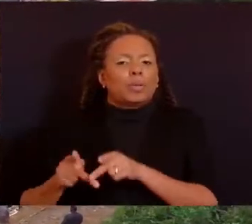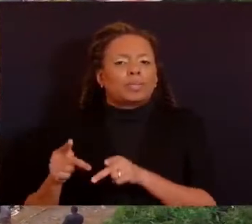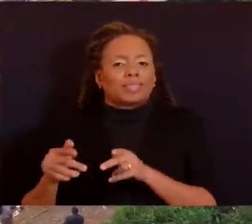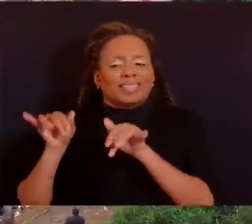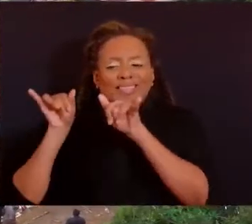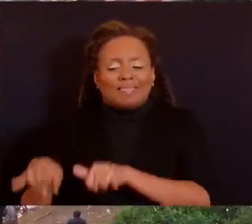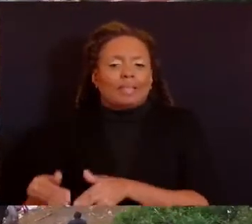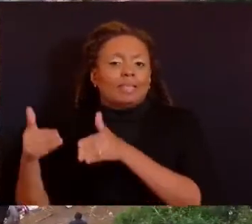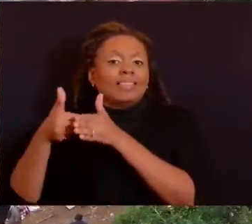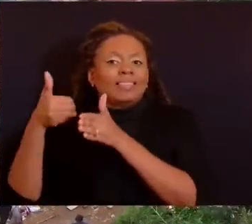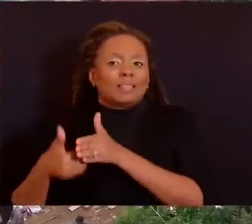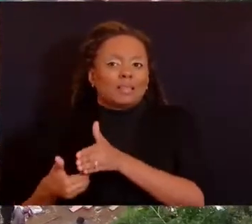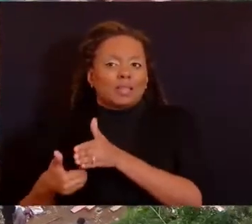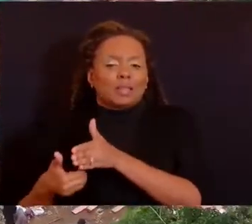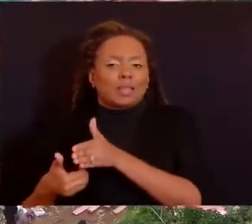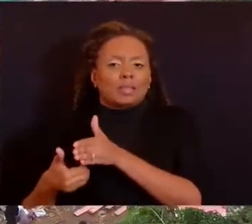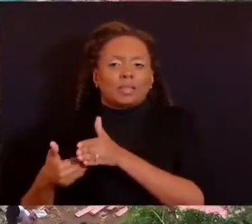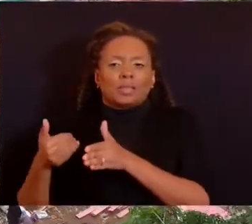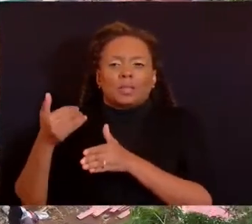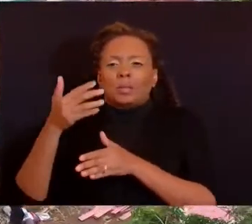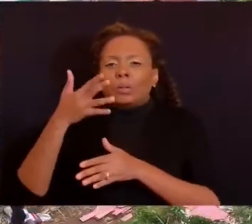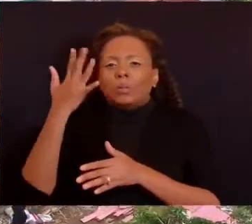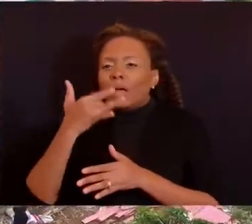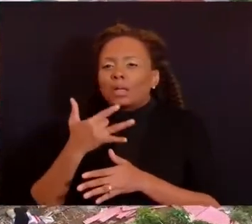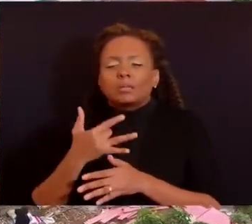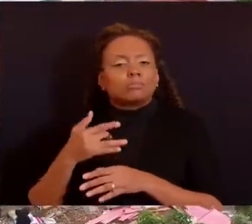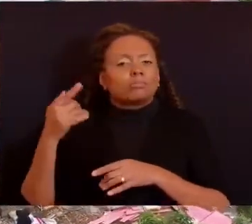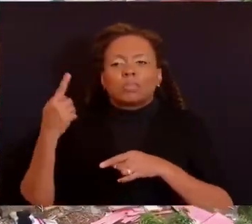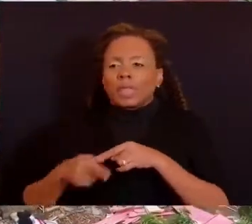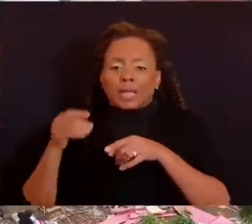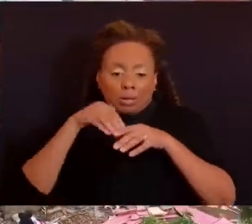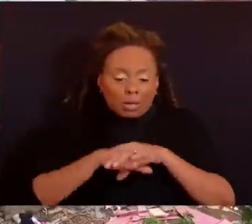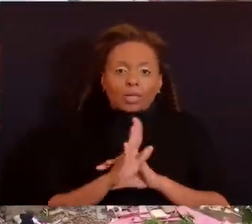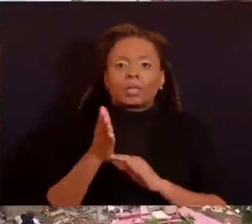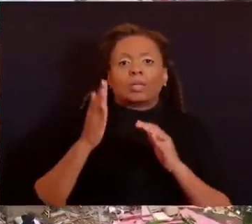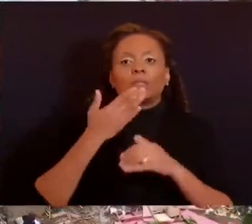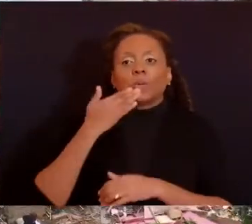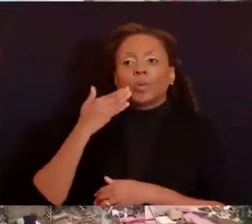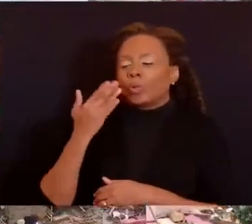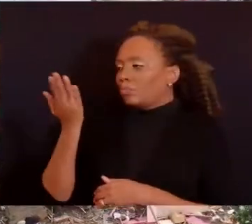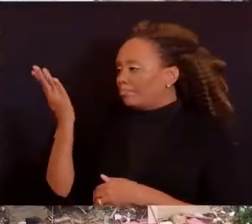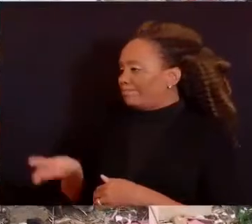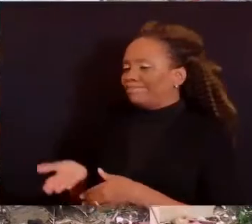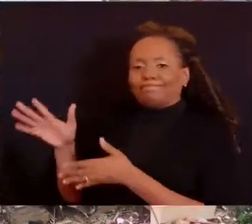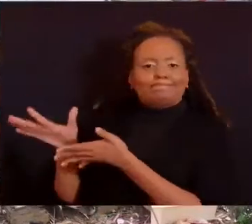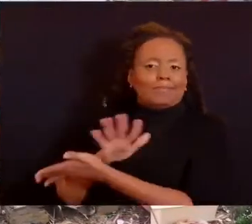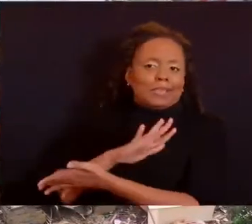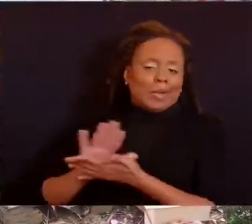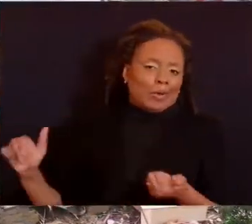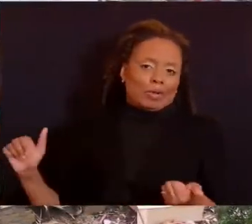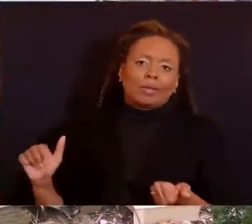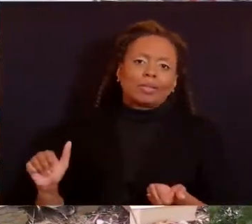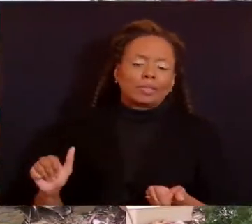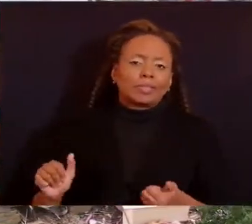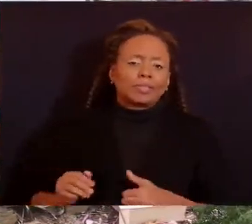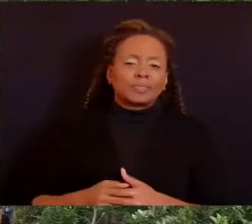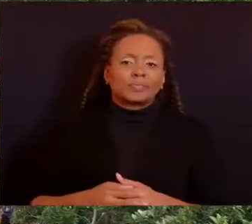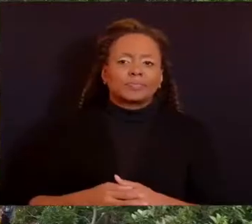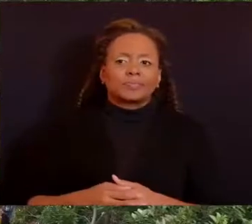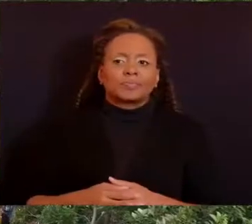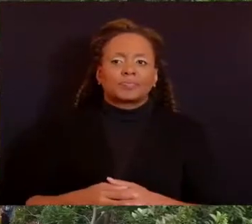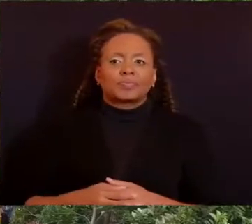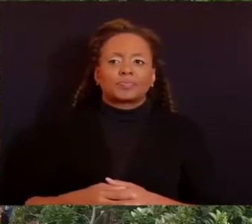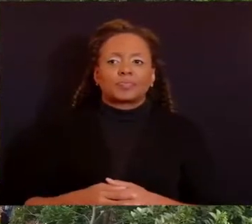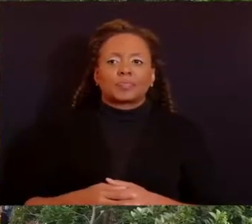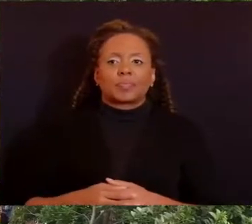period of time, both during the storm and into the morning, because he has nothing to go back to now, as you can see. So that's completely destroyed. We would